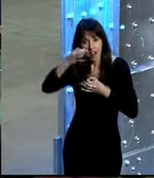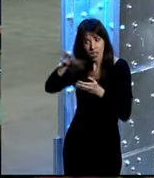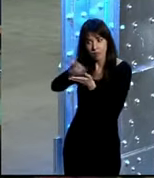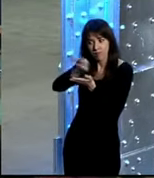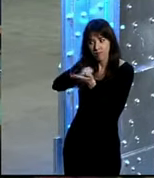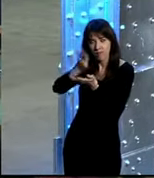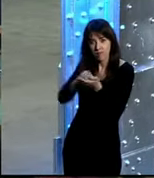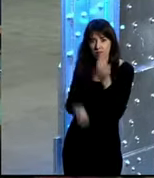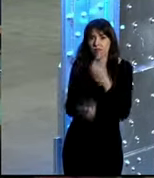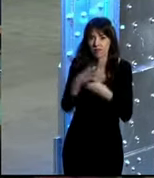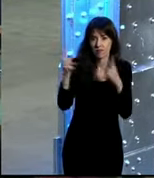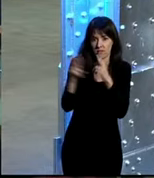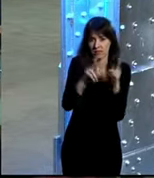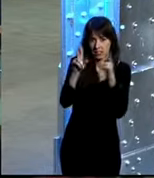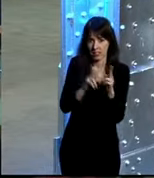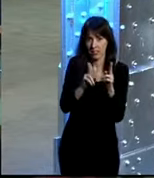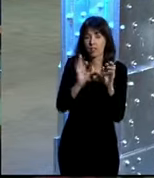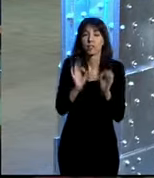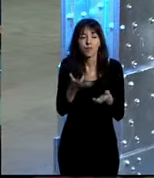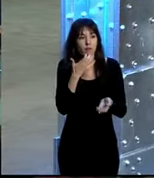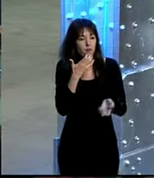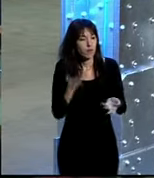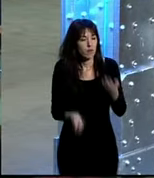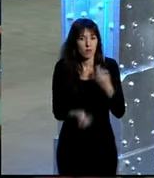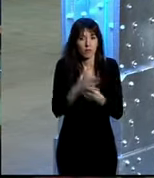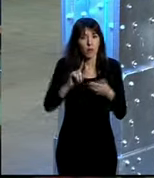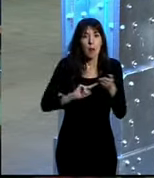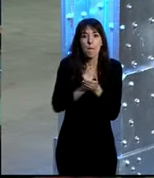based on real facts. So